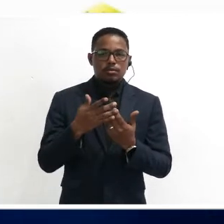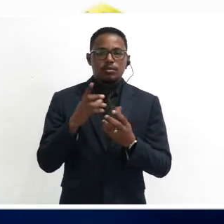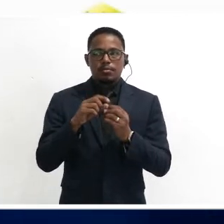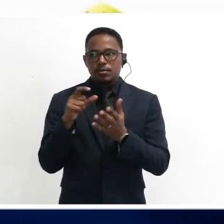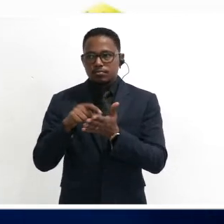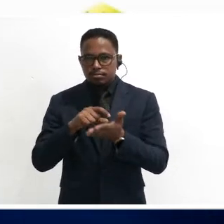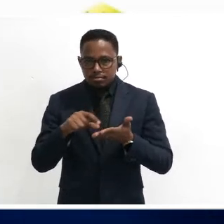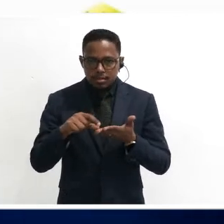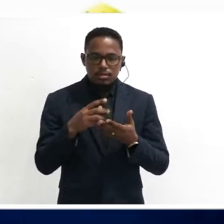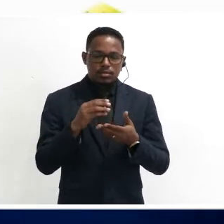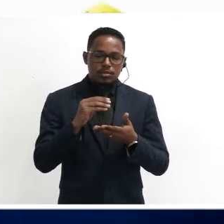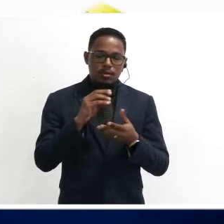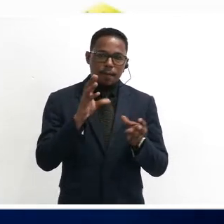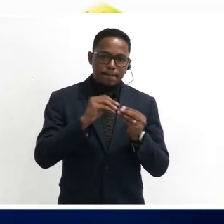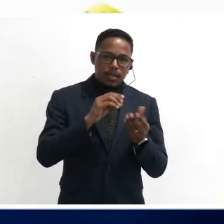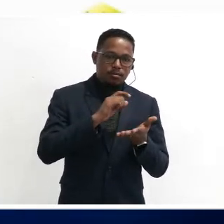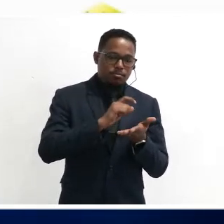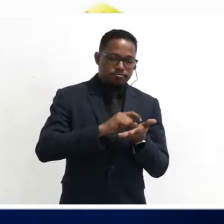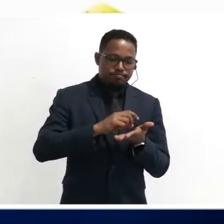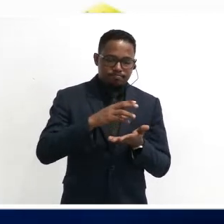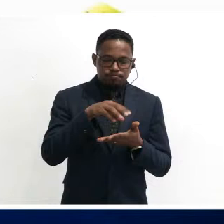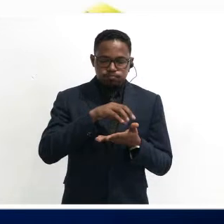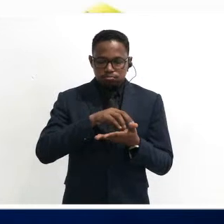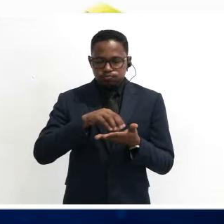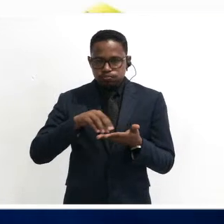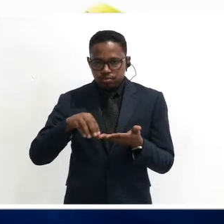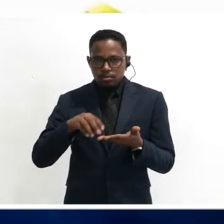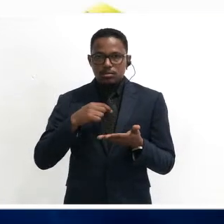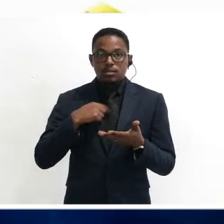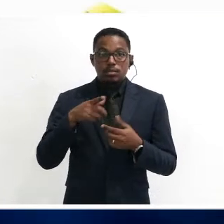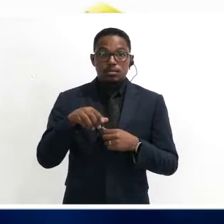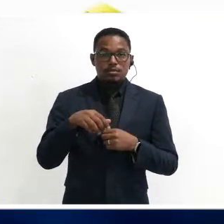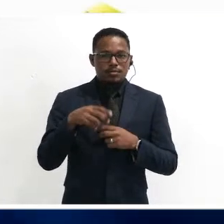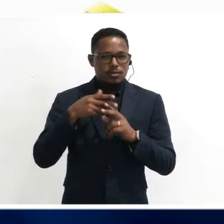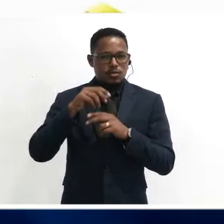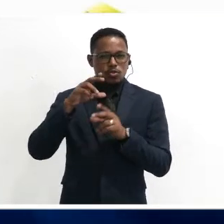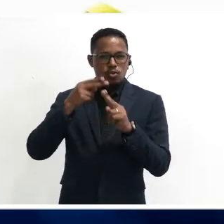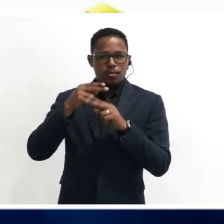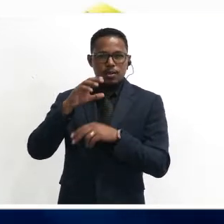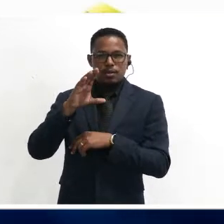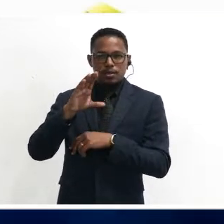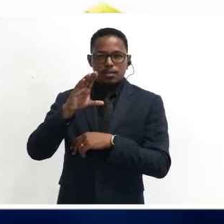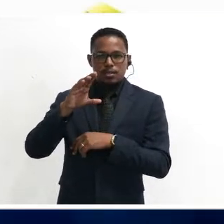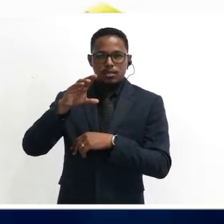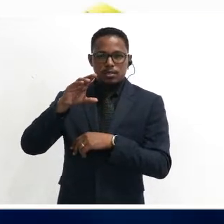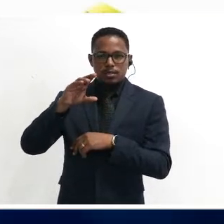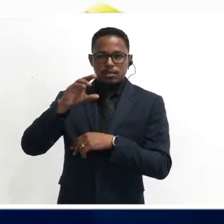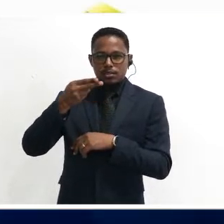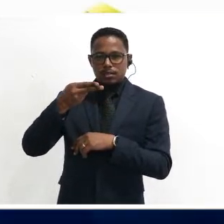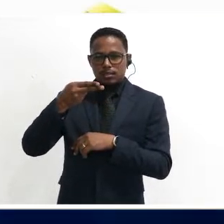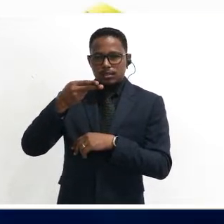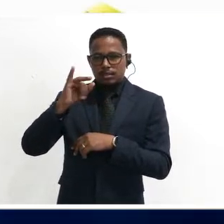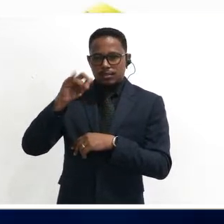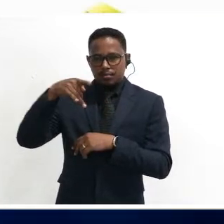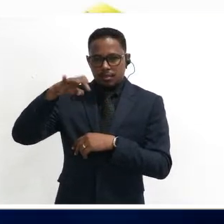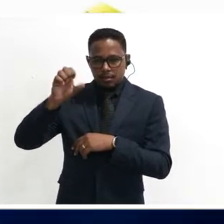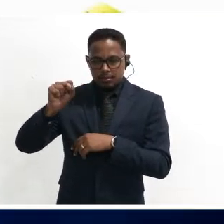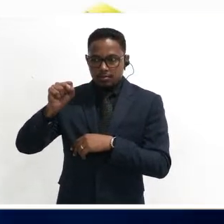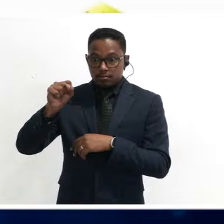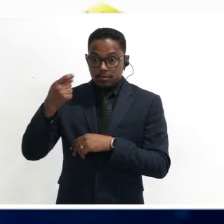You'll also hear the term chiplets. So rather than design a big, massive system on